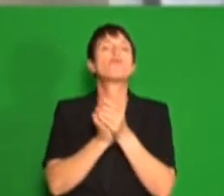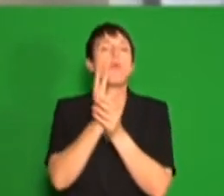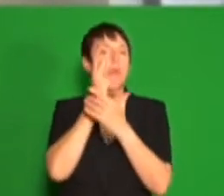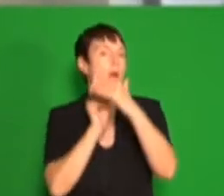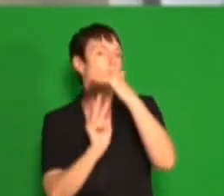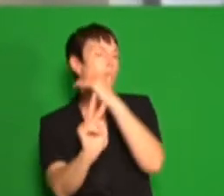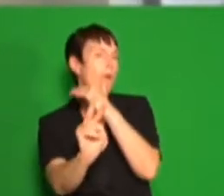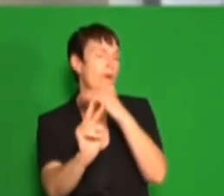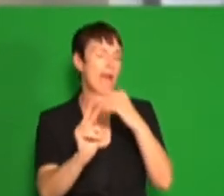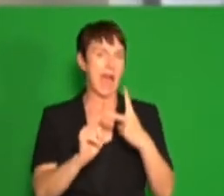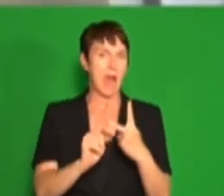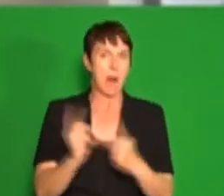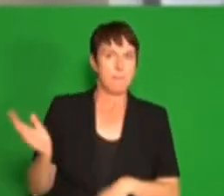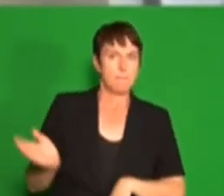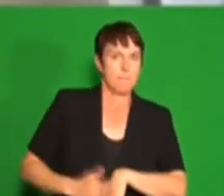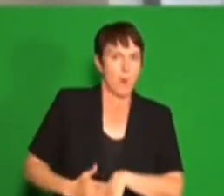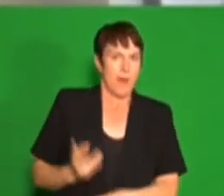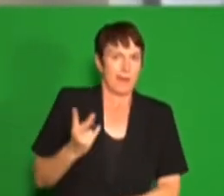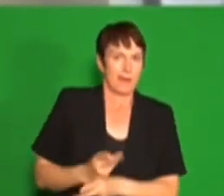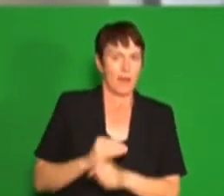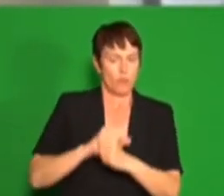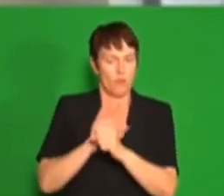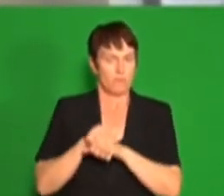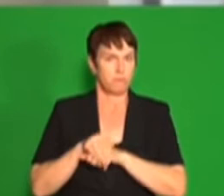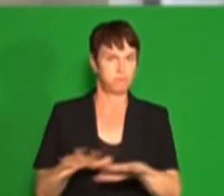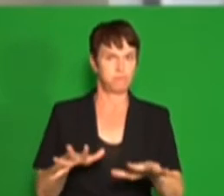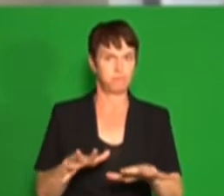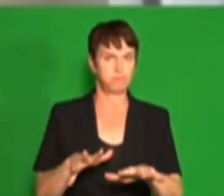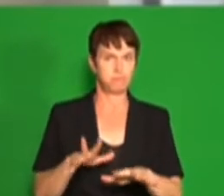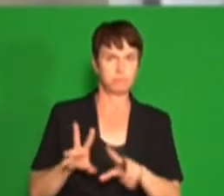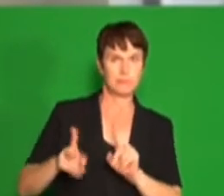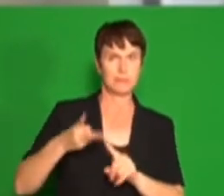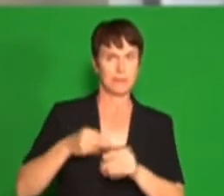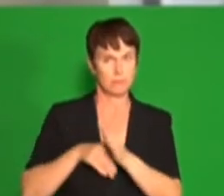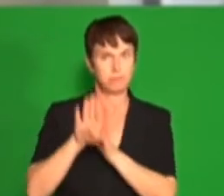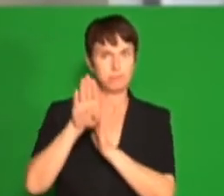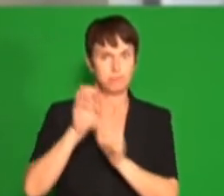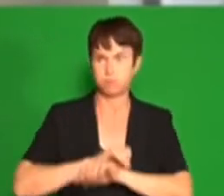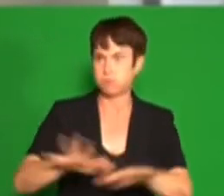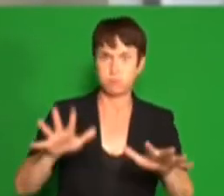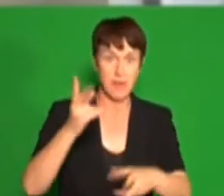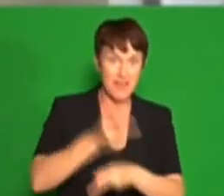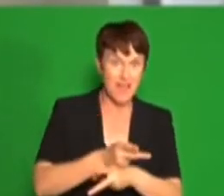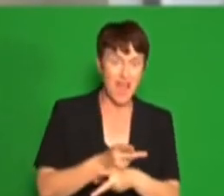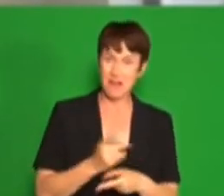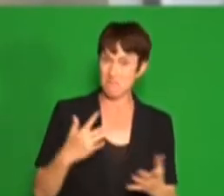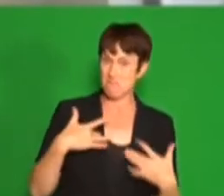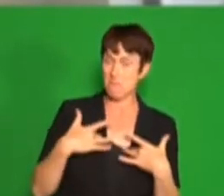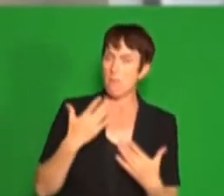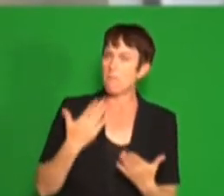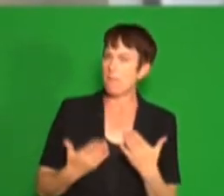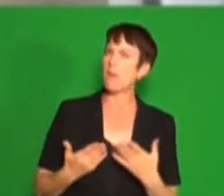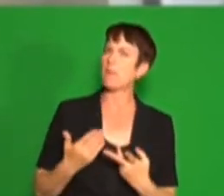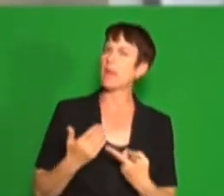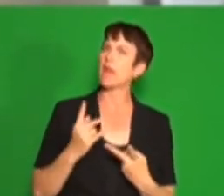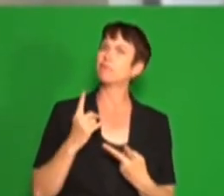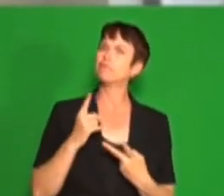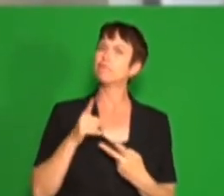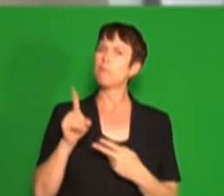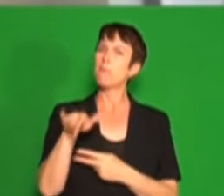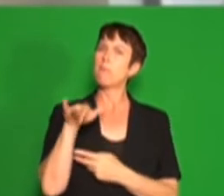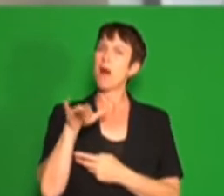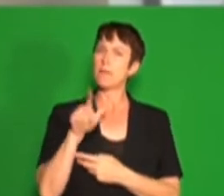renewed waves of COVID and restrictions on the economy. Could the SARB not be more ambitious with monetary